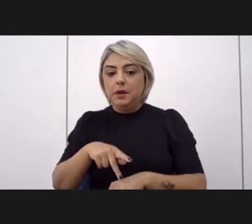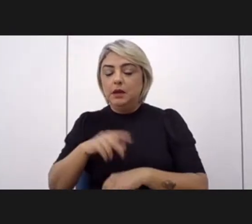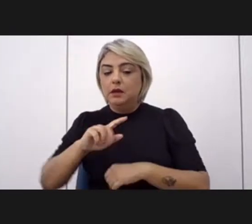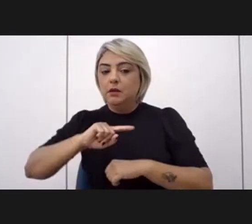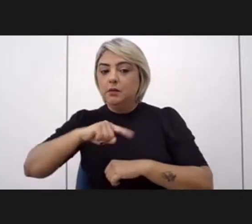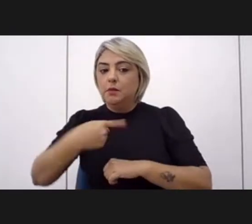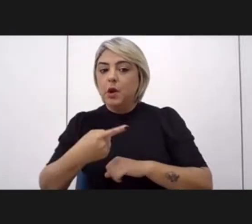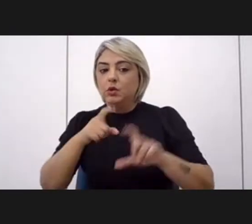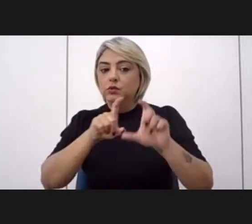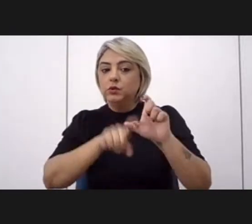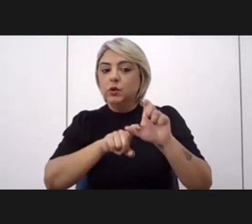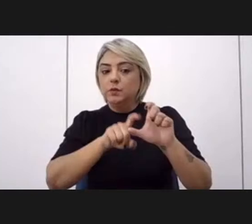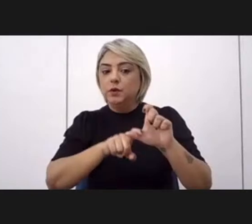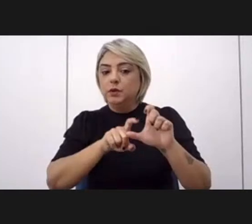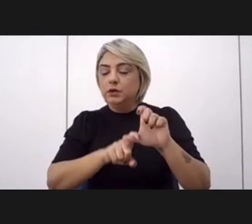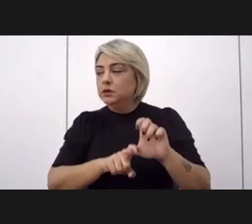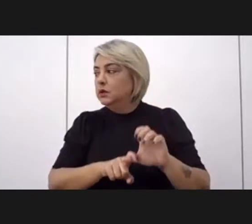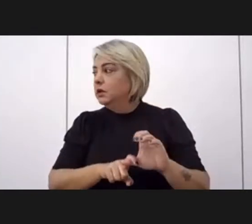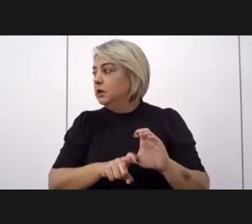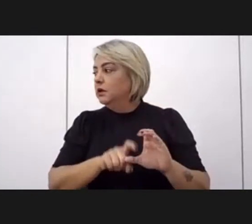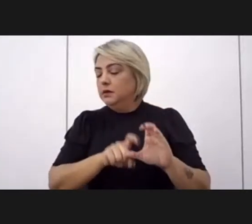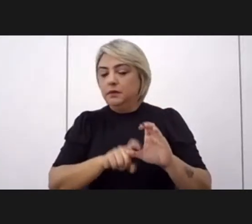a lot with